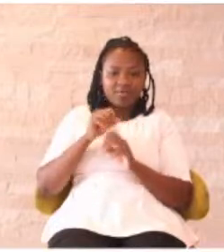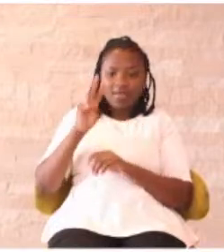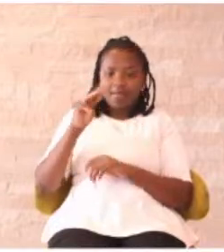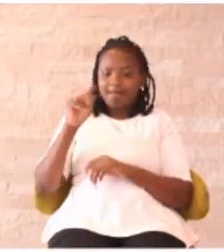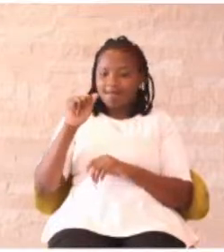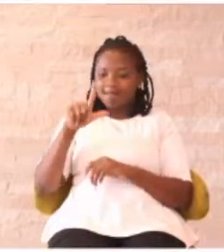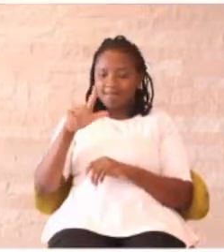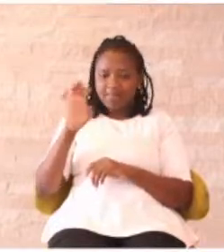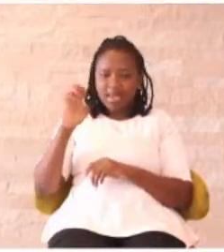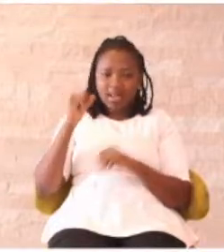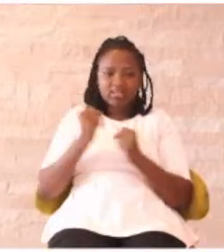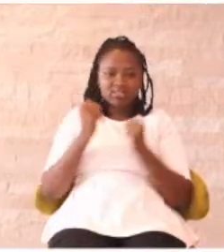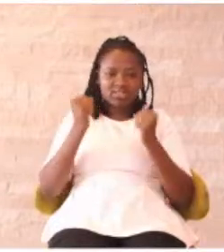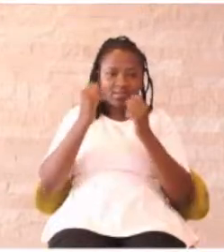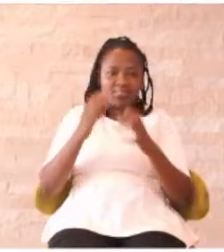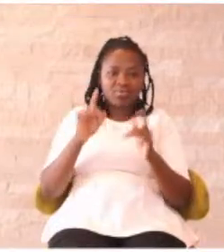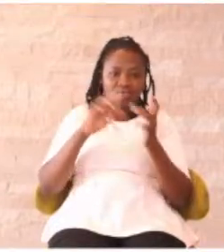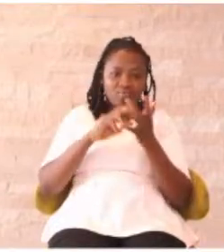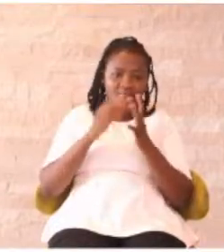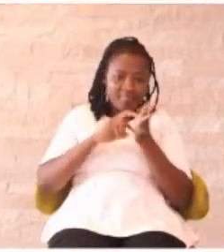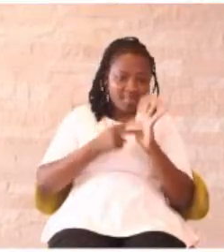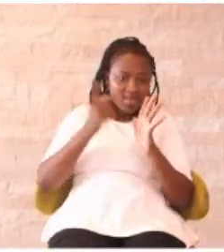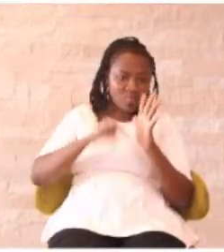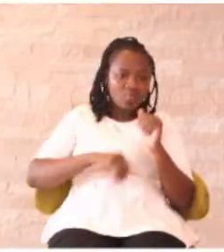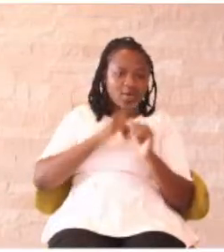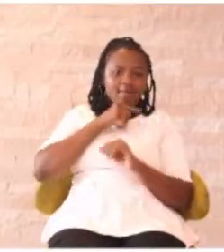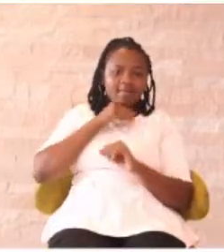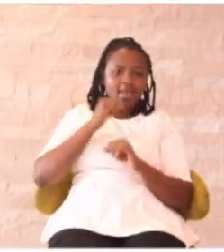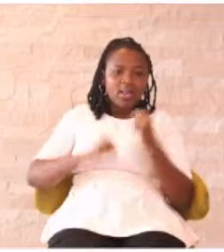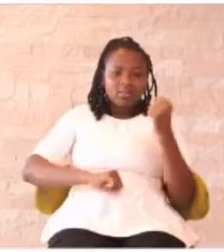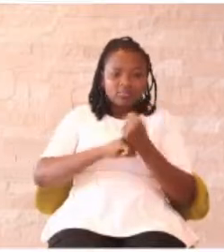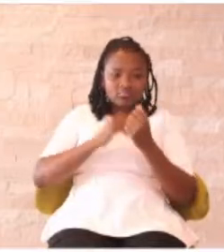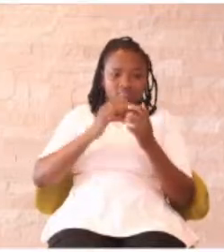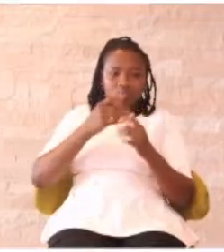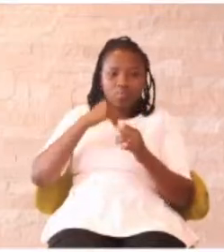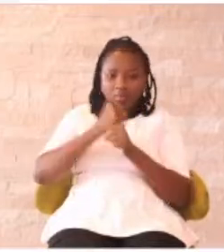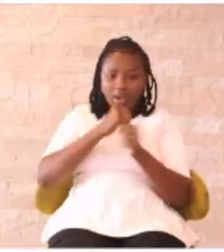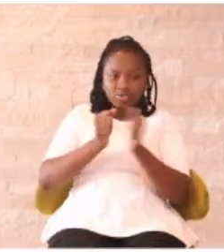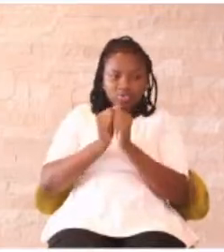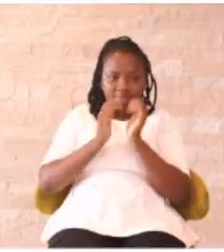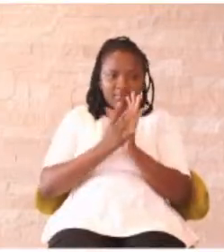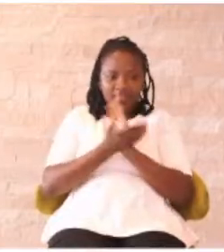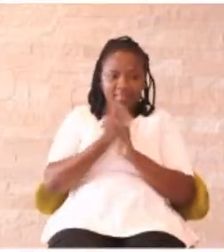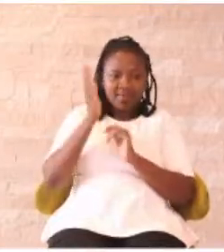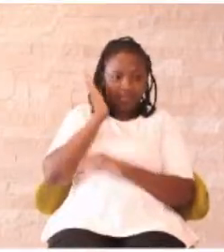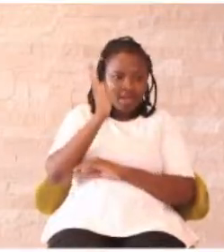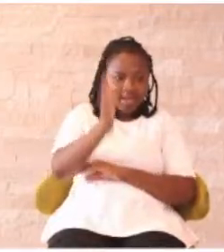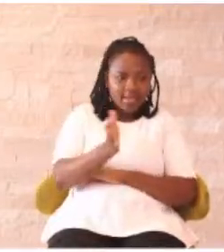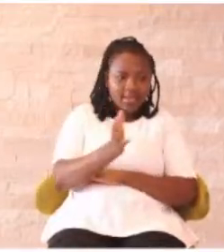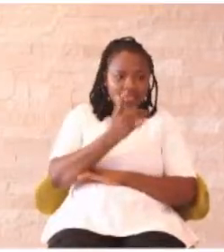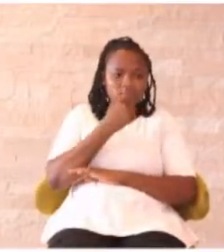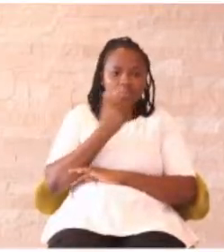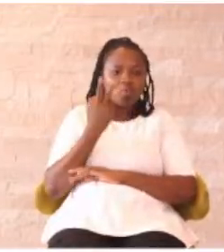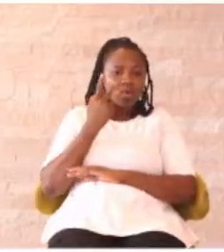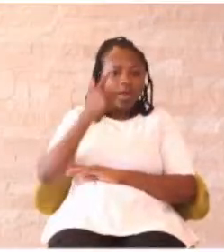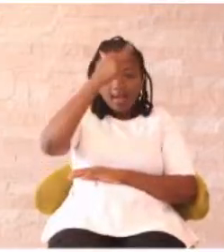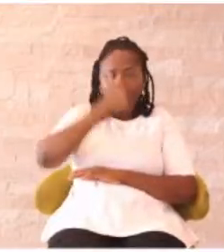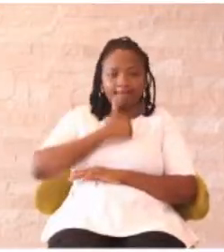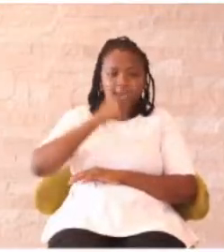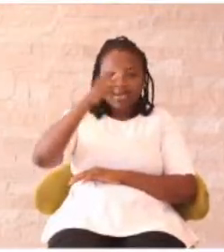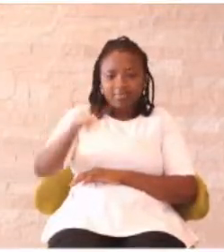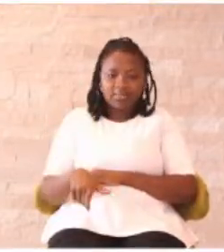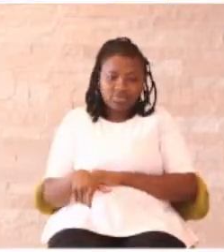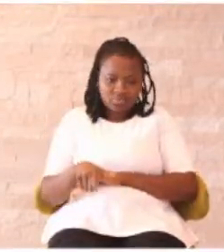champions. One of the male champions that we work with under the AWESOME program directly is a visually impaired